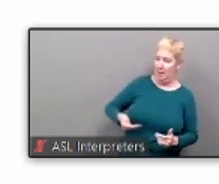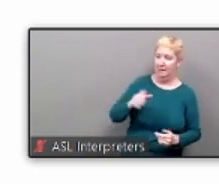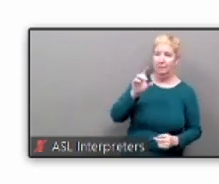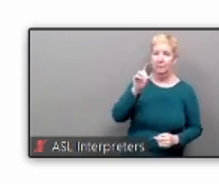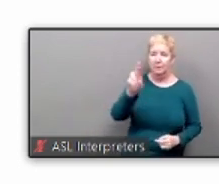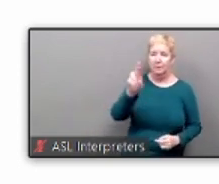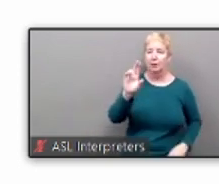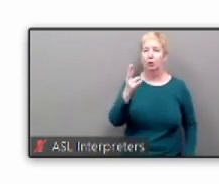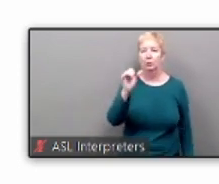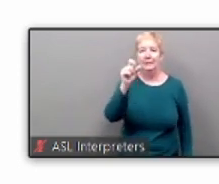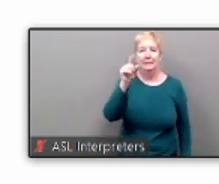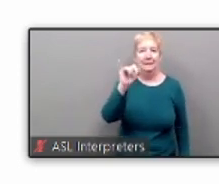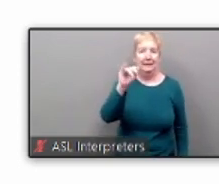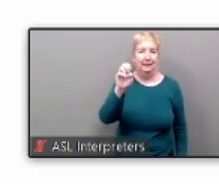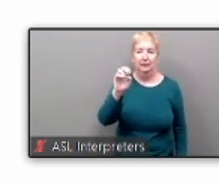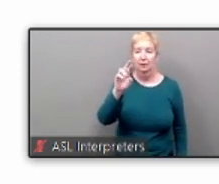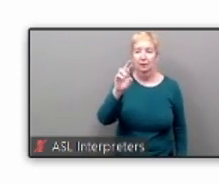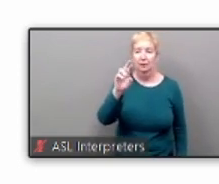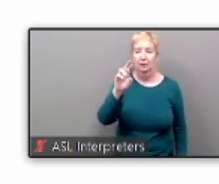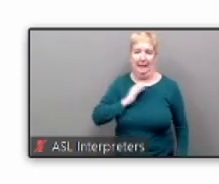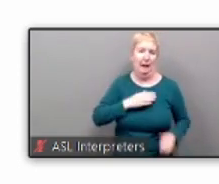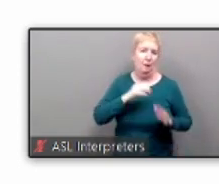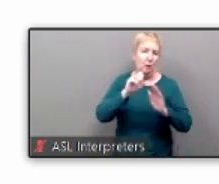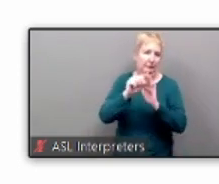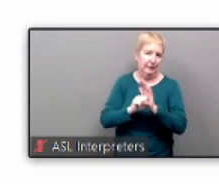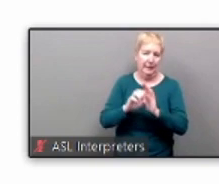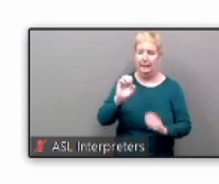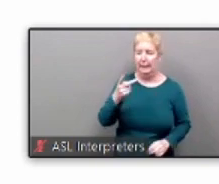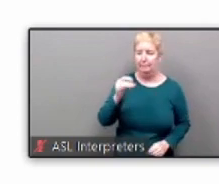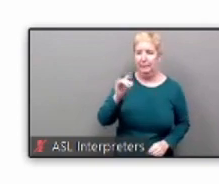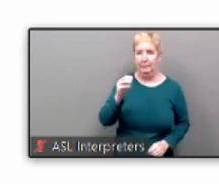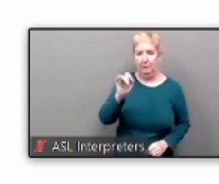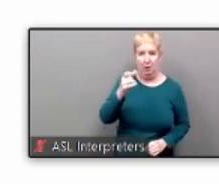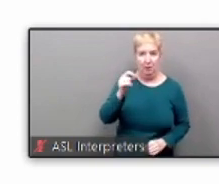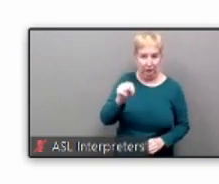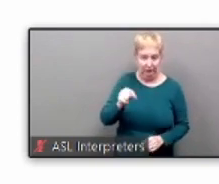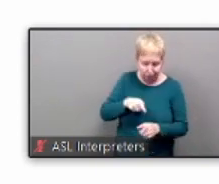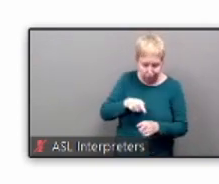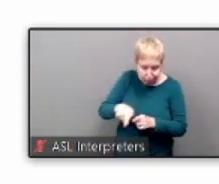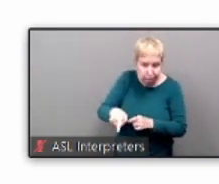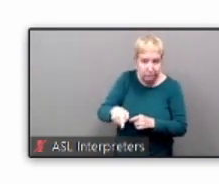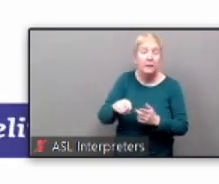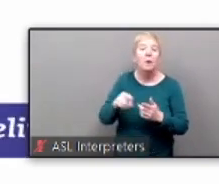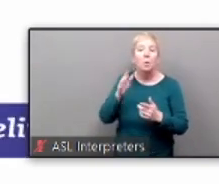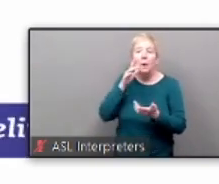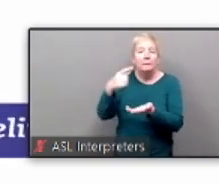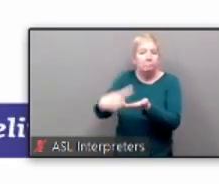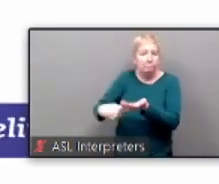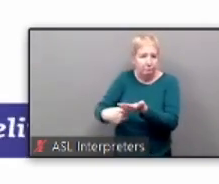state epidemiologist, who's going to talk about vaccine effectiveness. Dr. Ross?